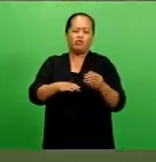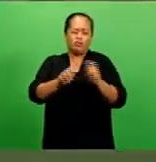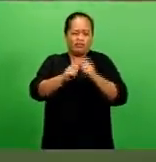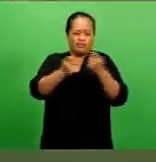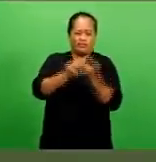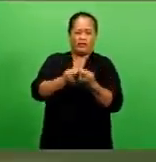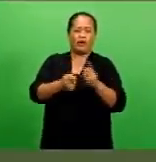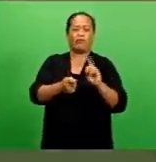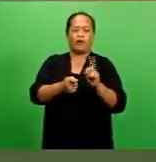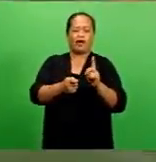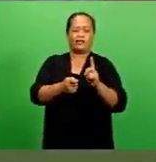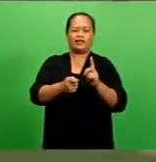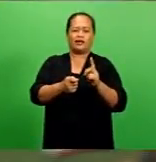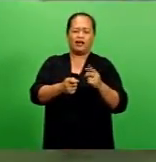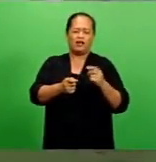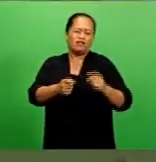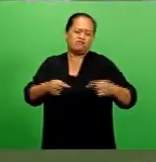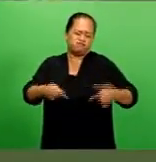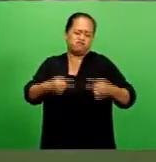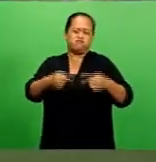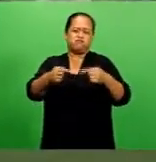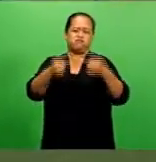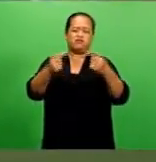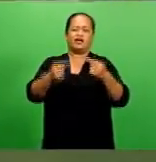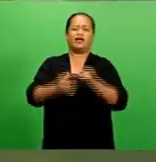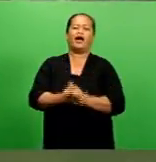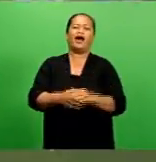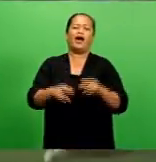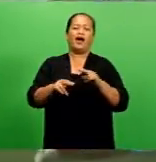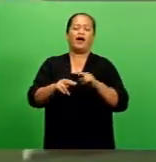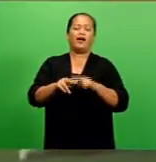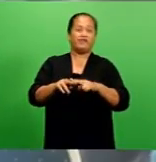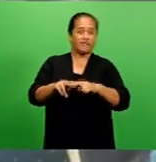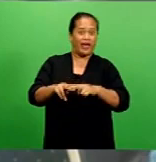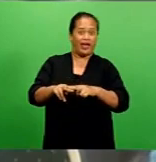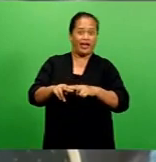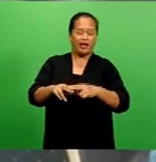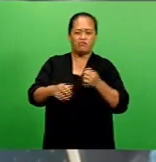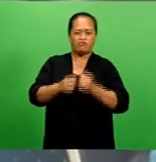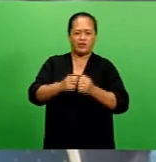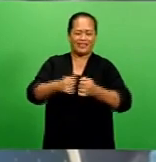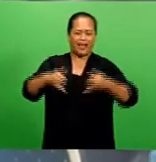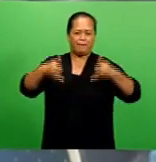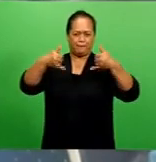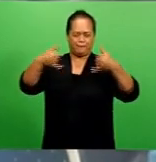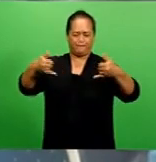against current holders Nandi on the 10th of April. There were suggestions to